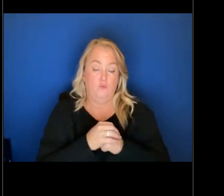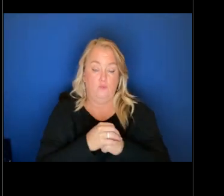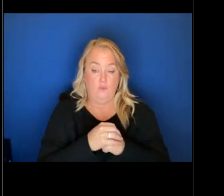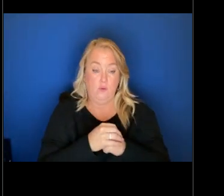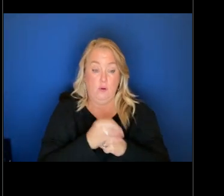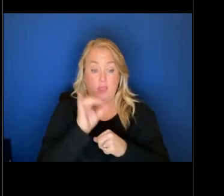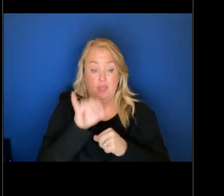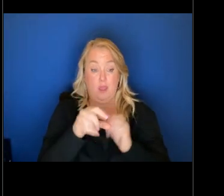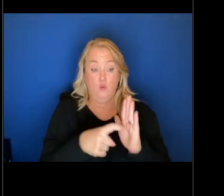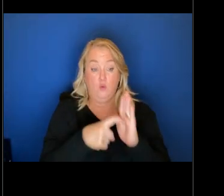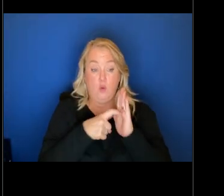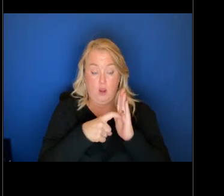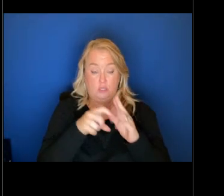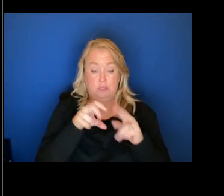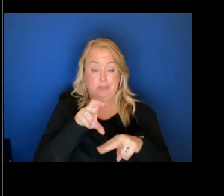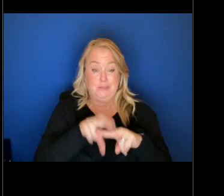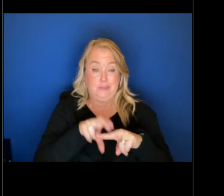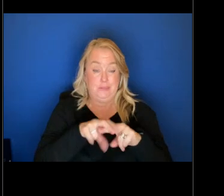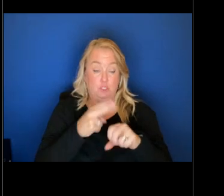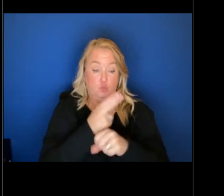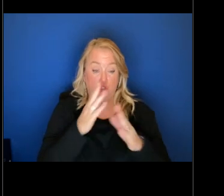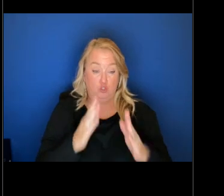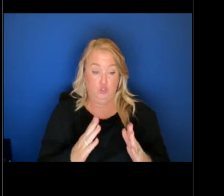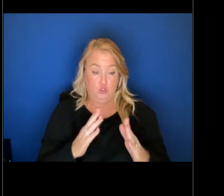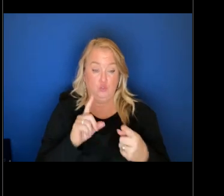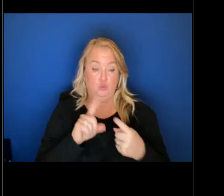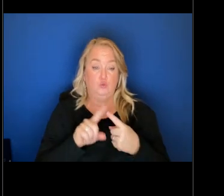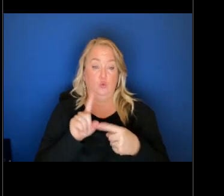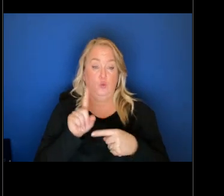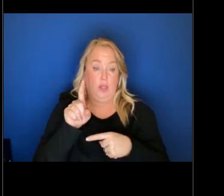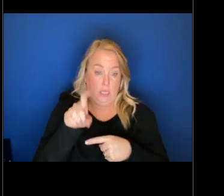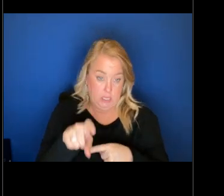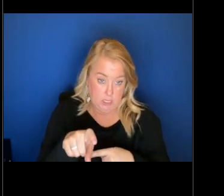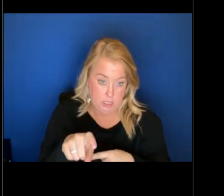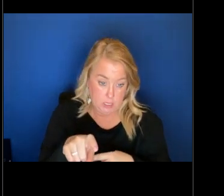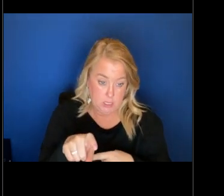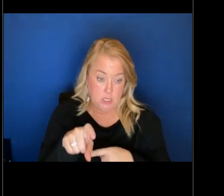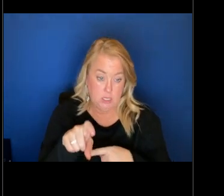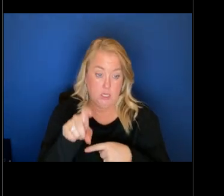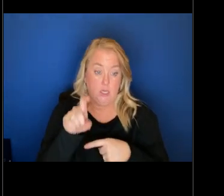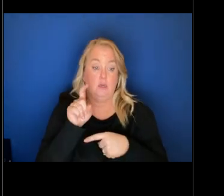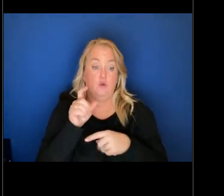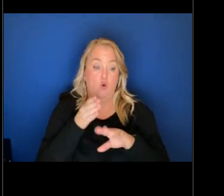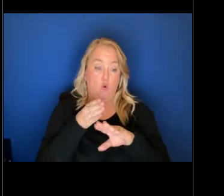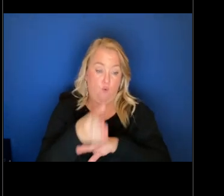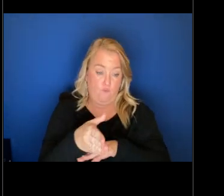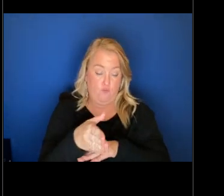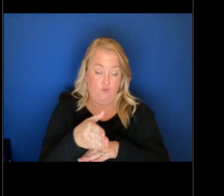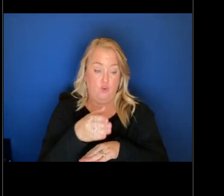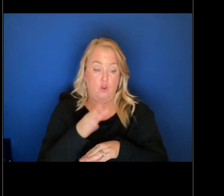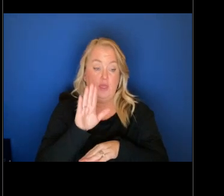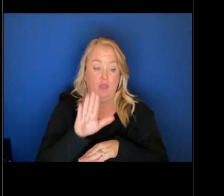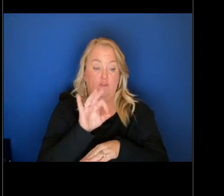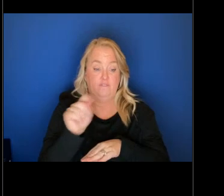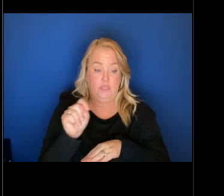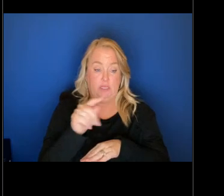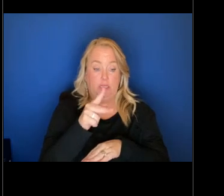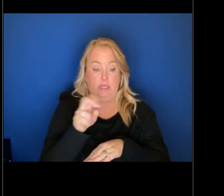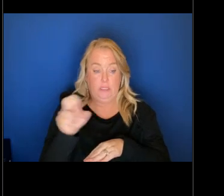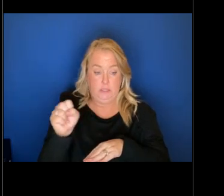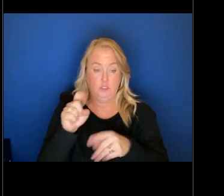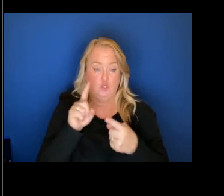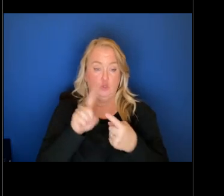This requires seated users to lean forward over their feet and knees to